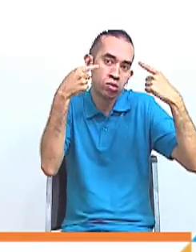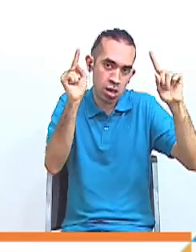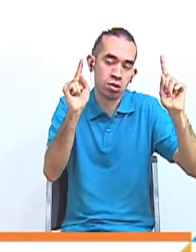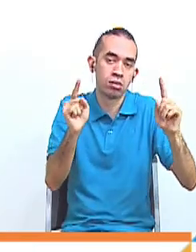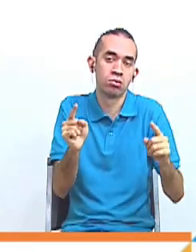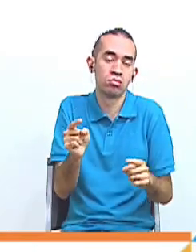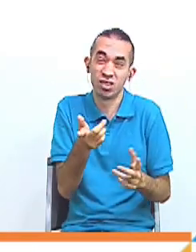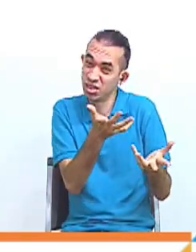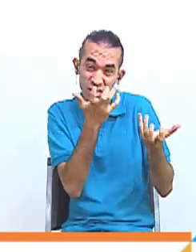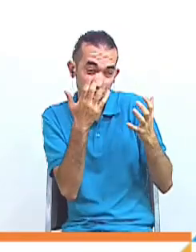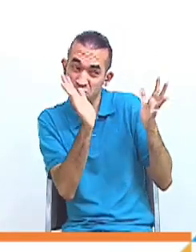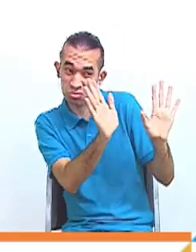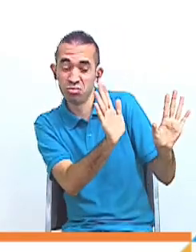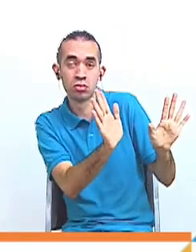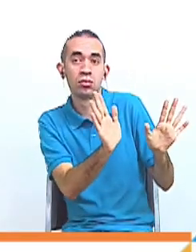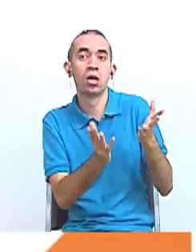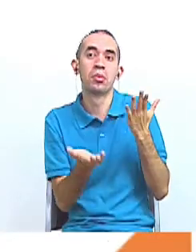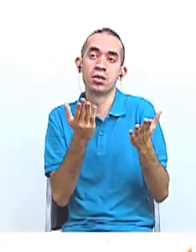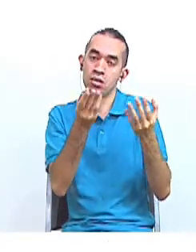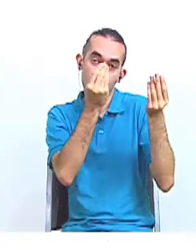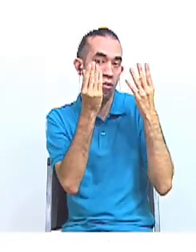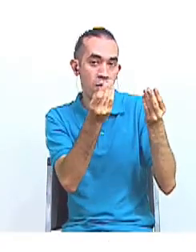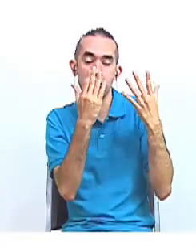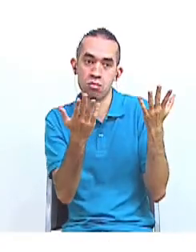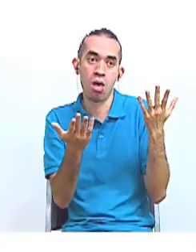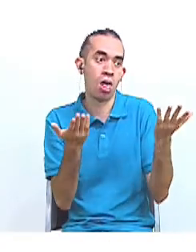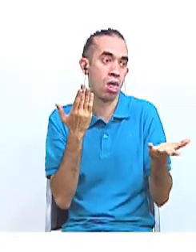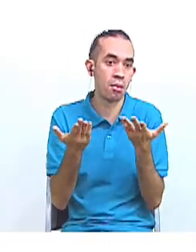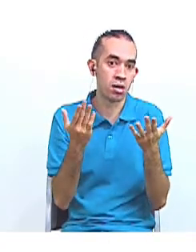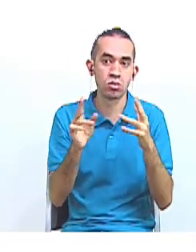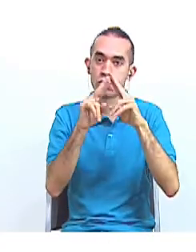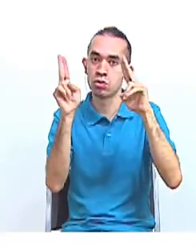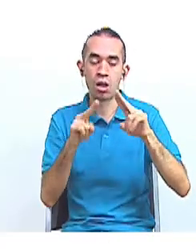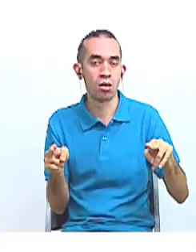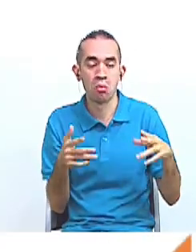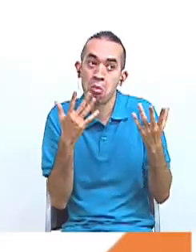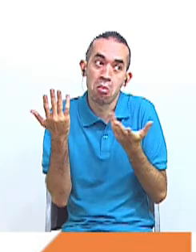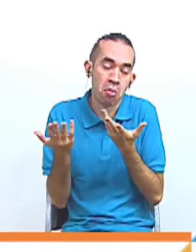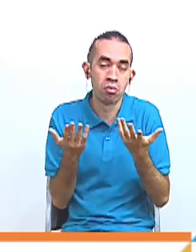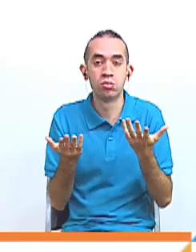if you don't want, maybe you don't have the information, maybe you don't have internet